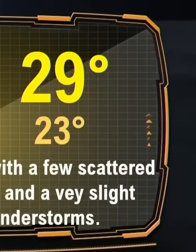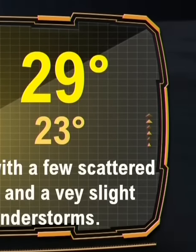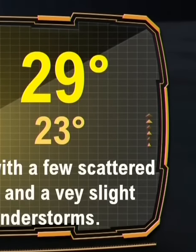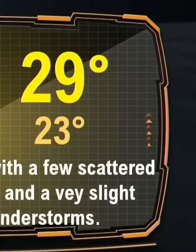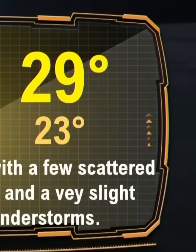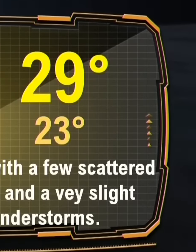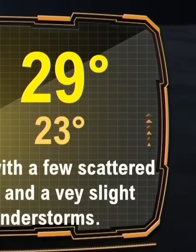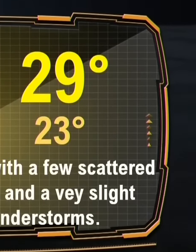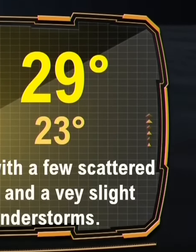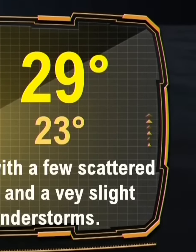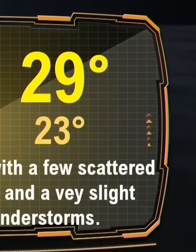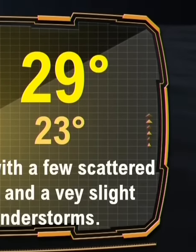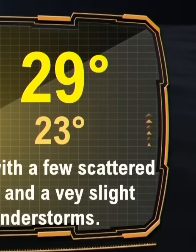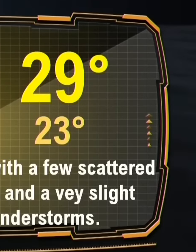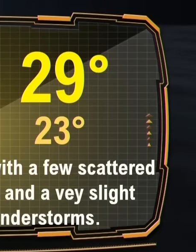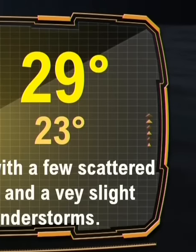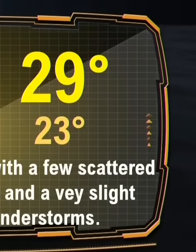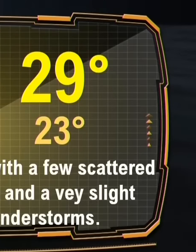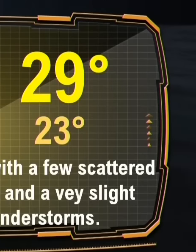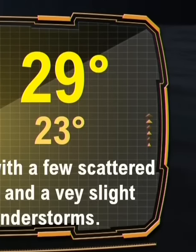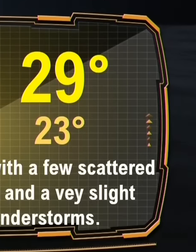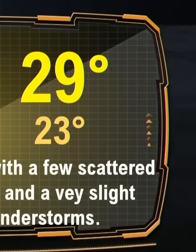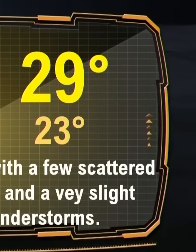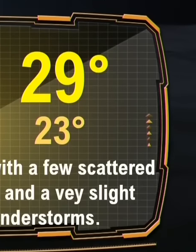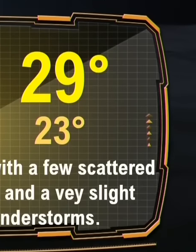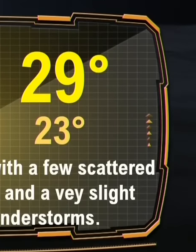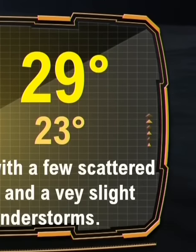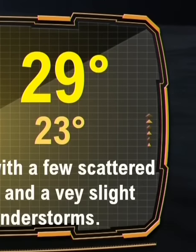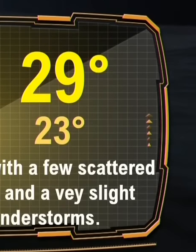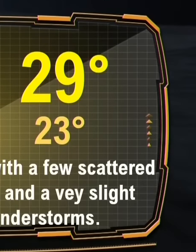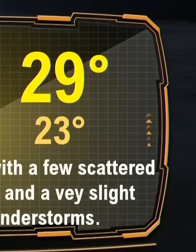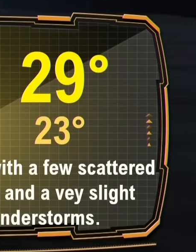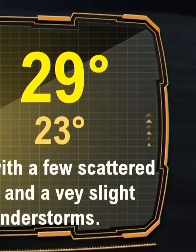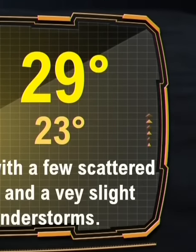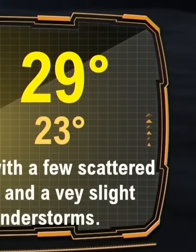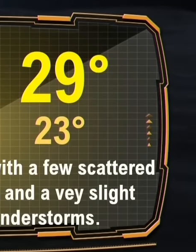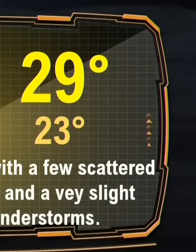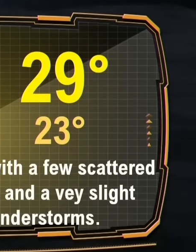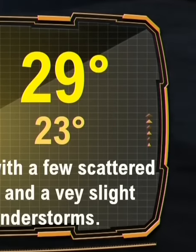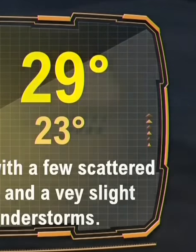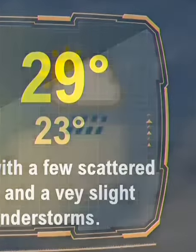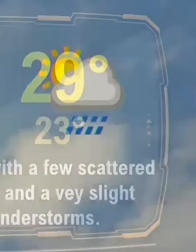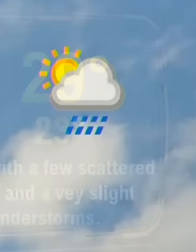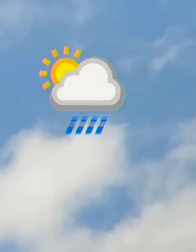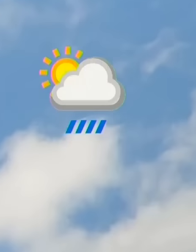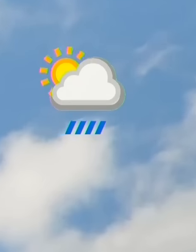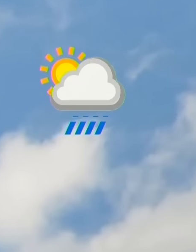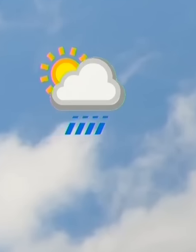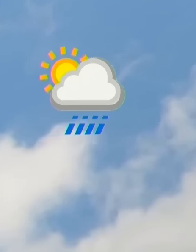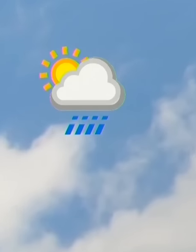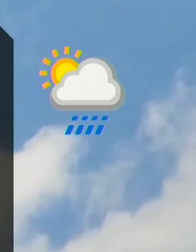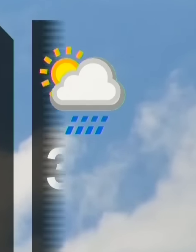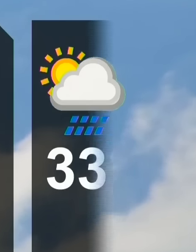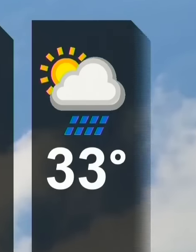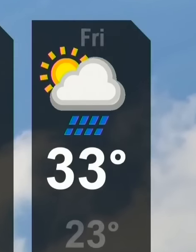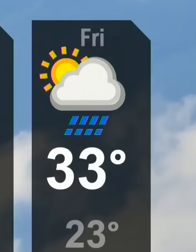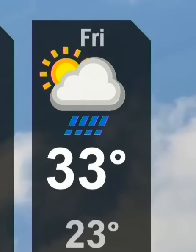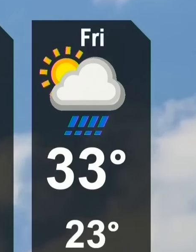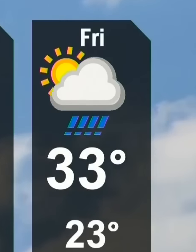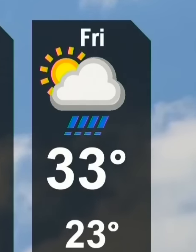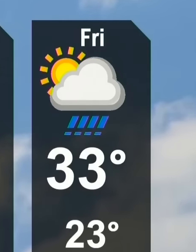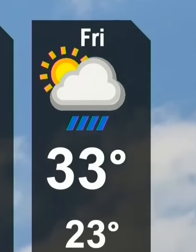periods, showers, and a very slight chance of some isolated thunderstorms. Over the next 3 days,